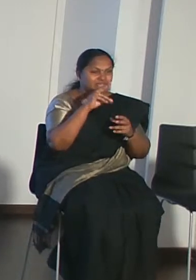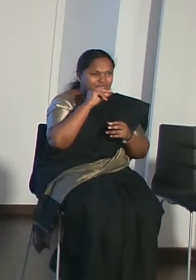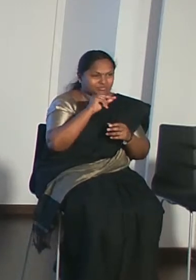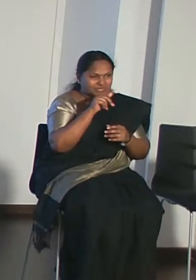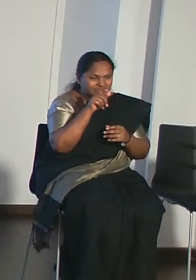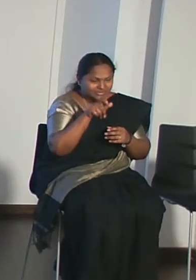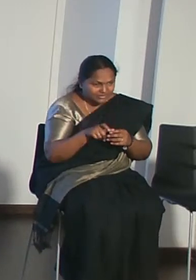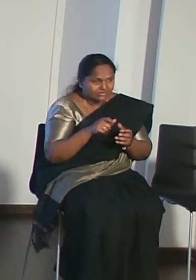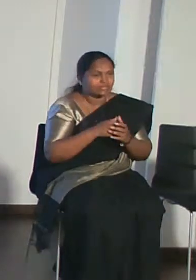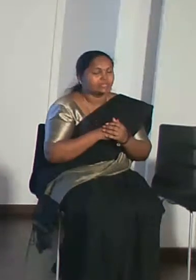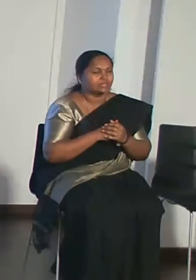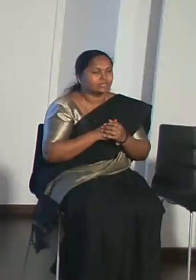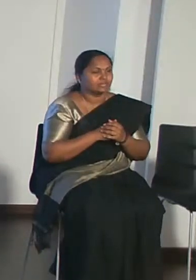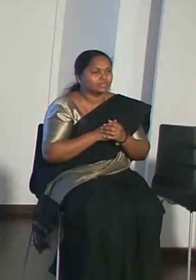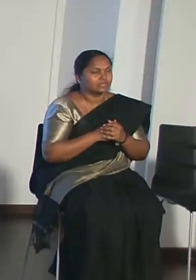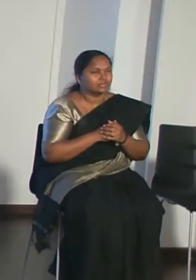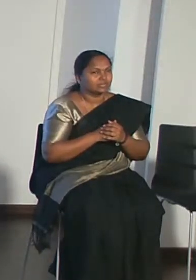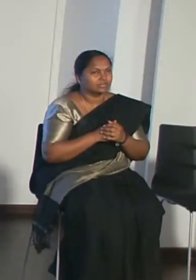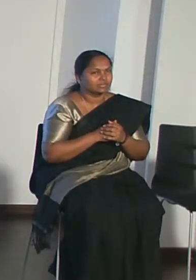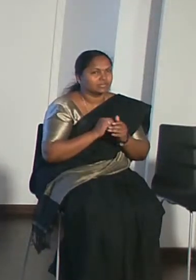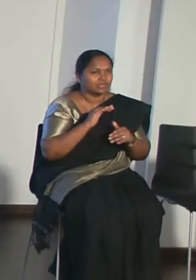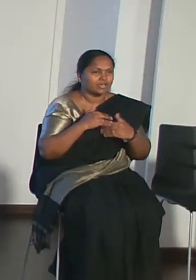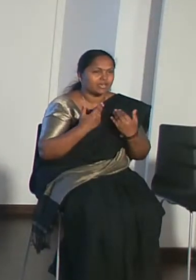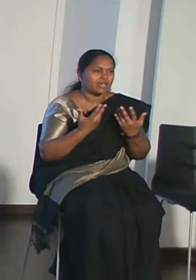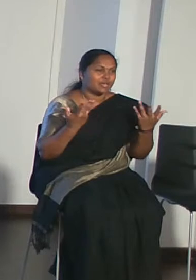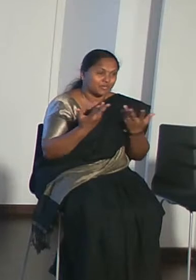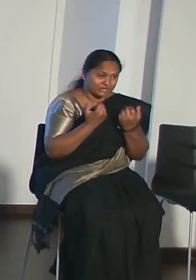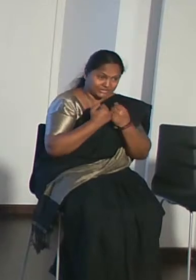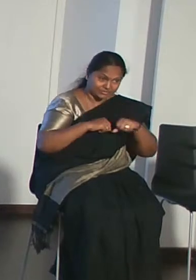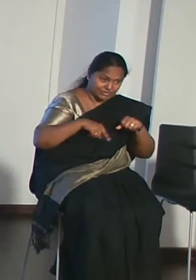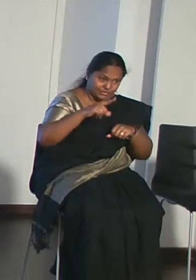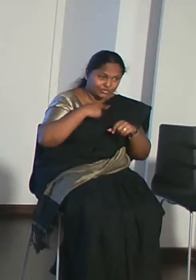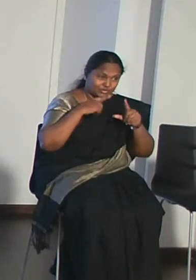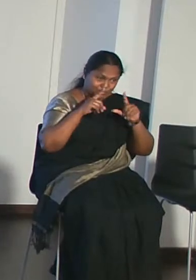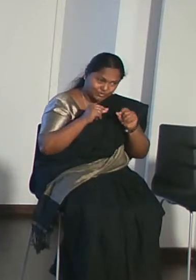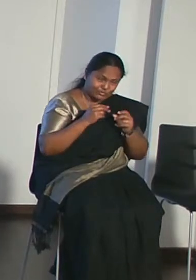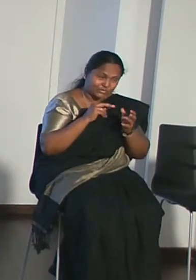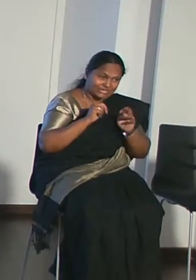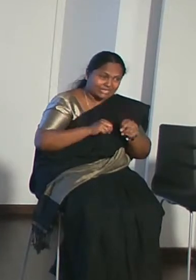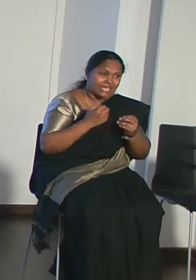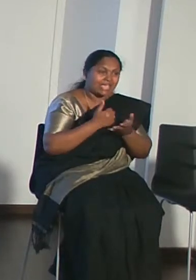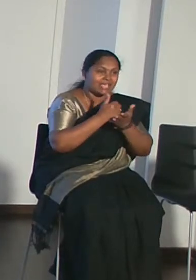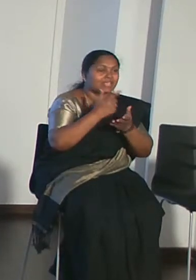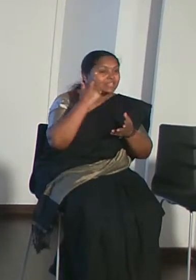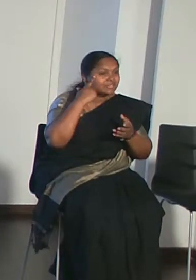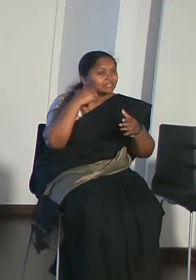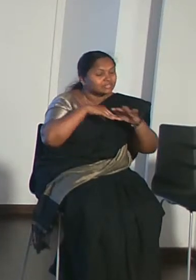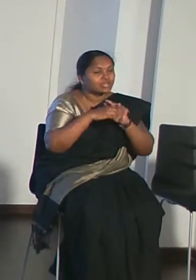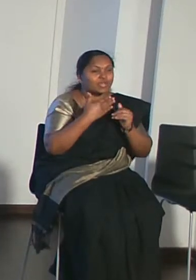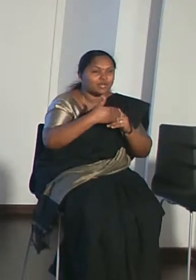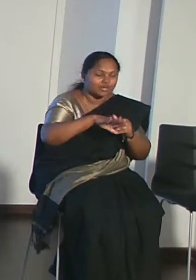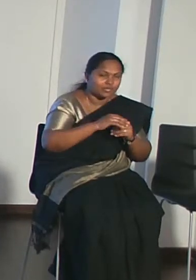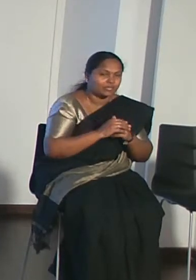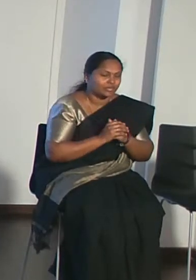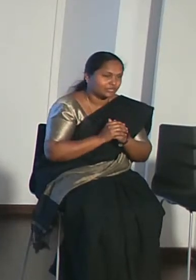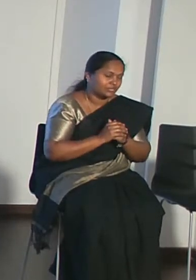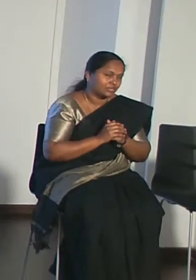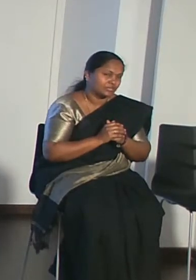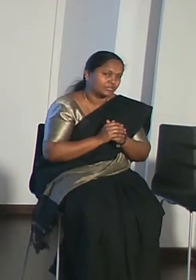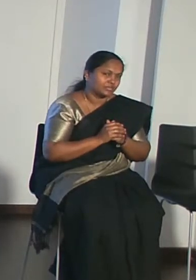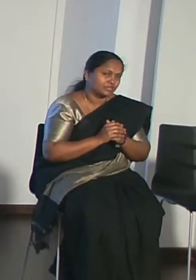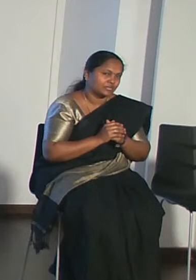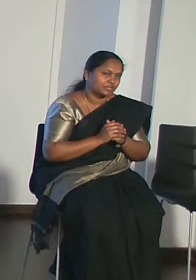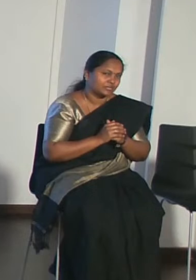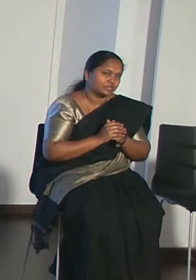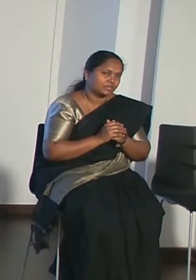too. Um, how much space do we have in terms of letting go? Um,